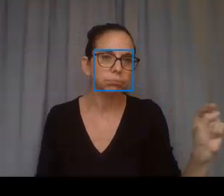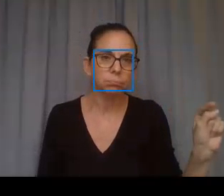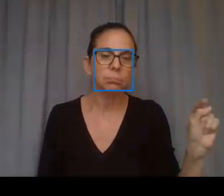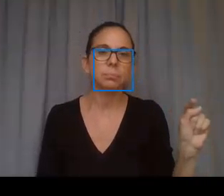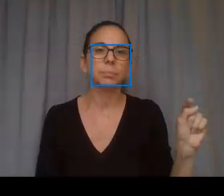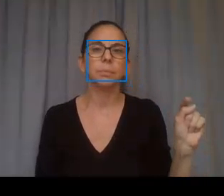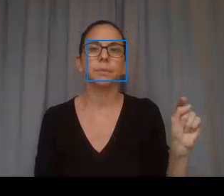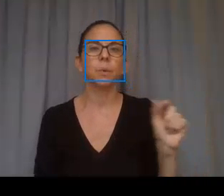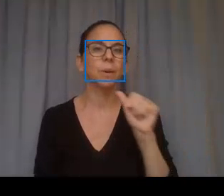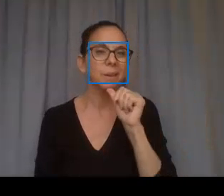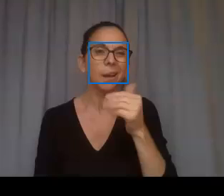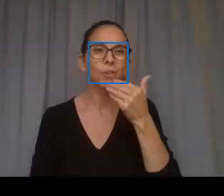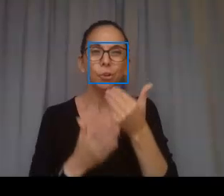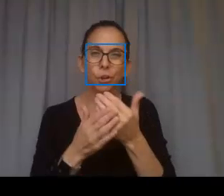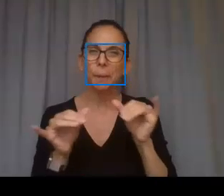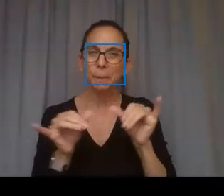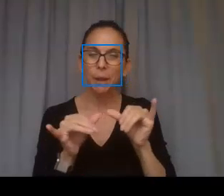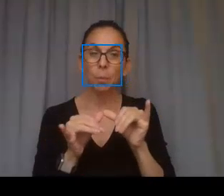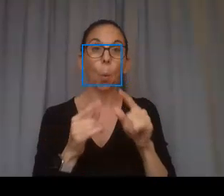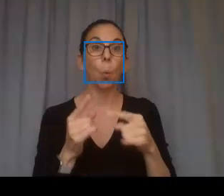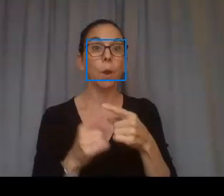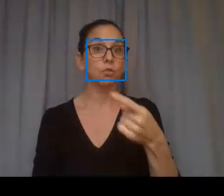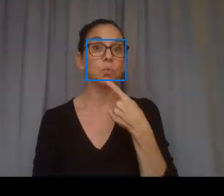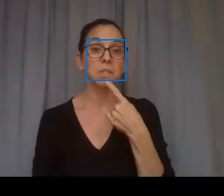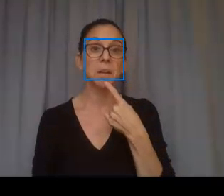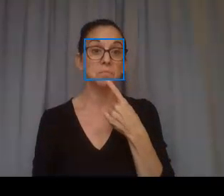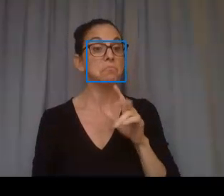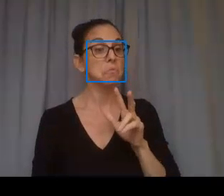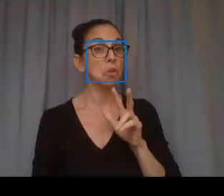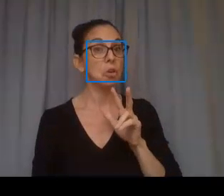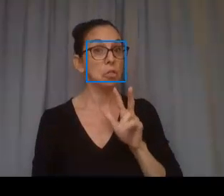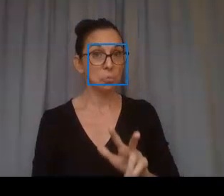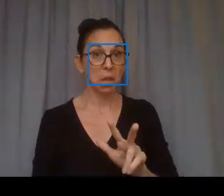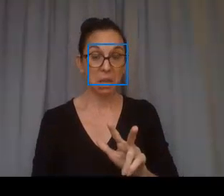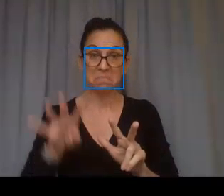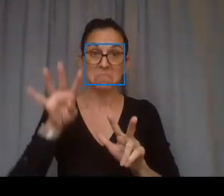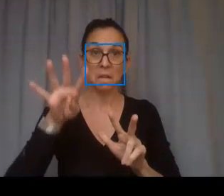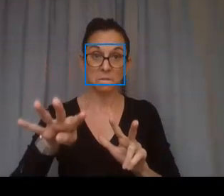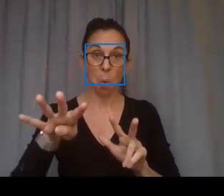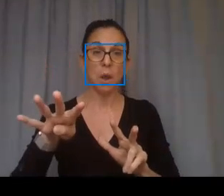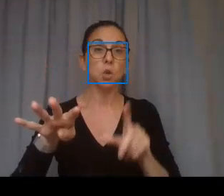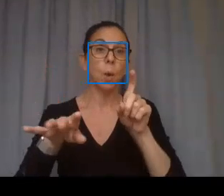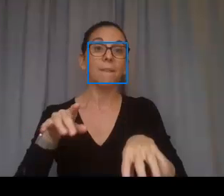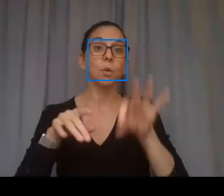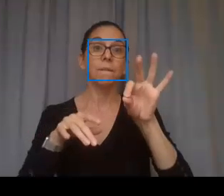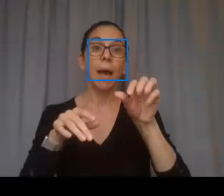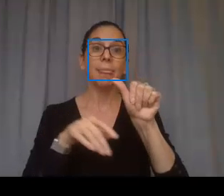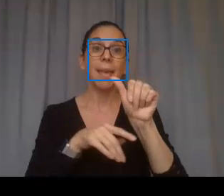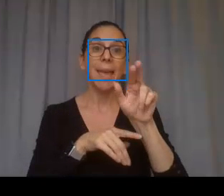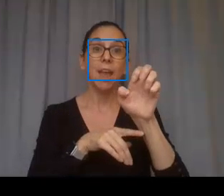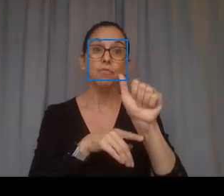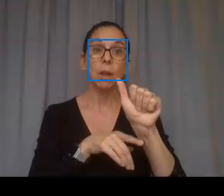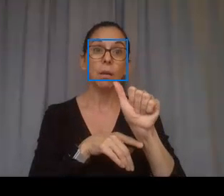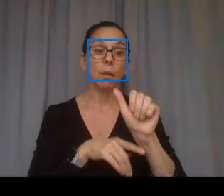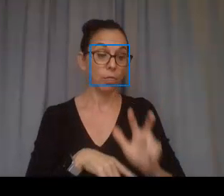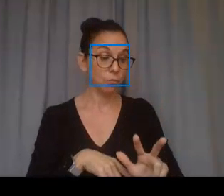So not great measurements. And when you tell me it's 3 and 4 and I ask you to find the area, well, 3 times 4 would be